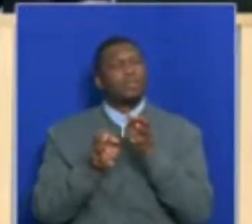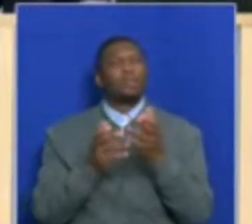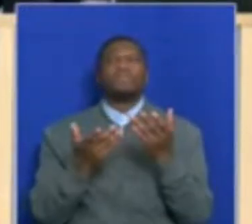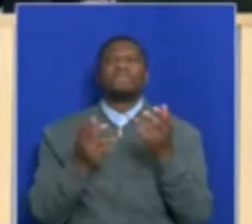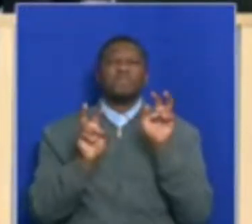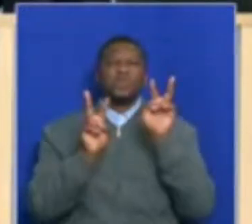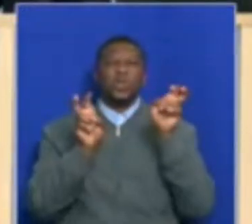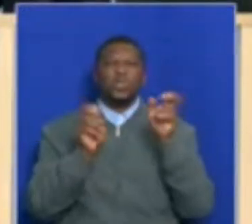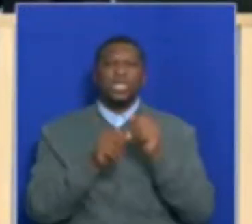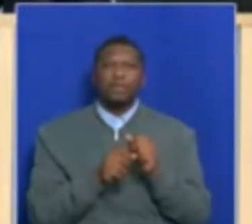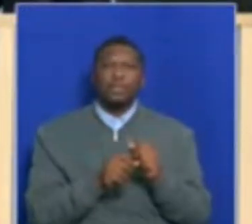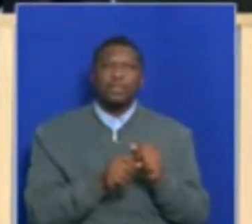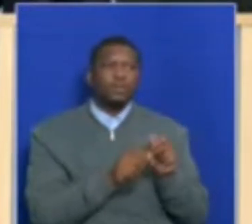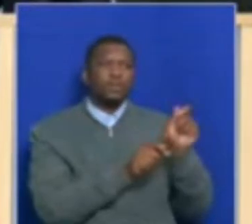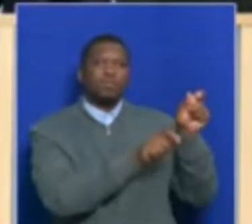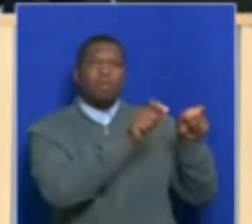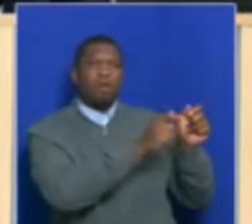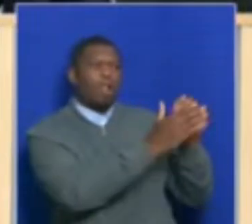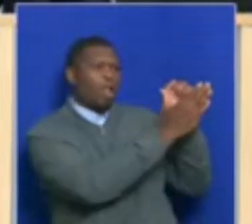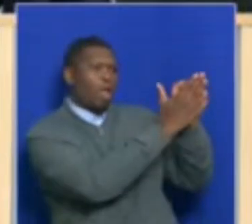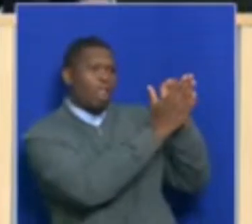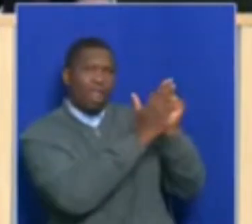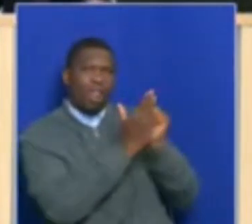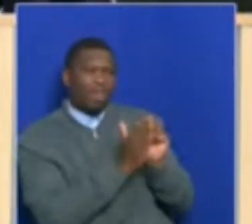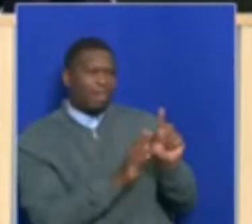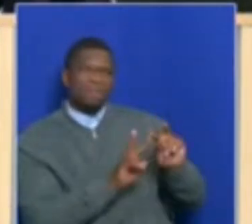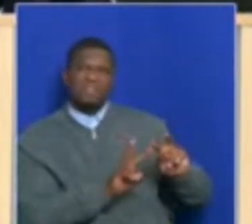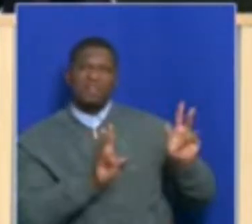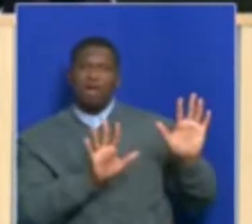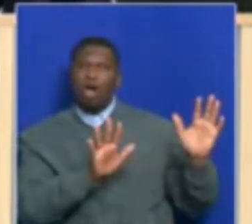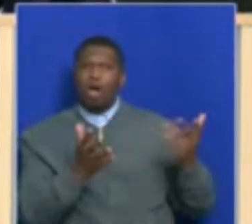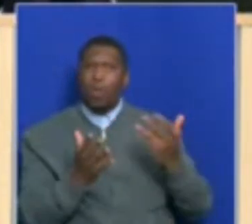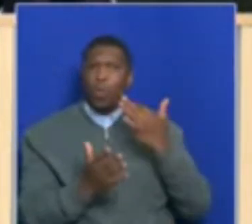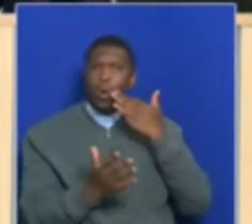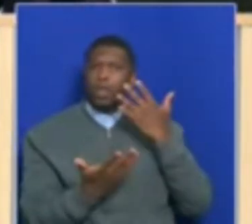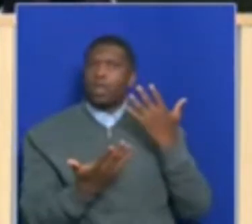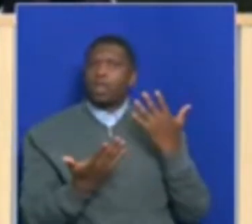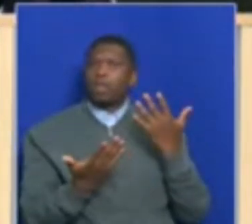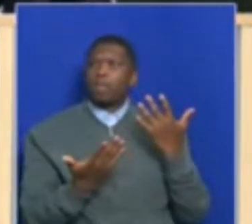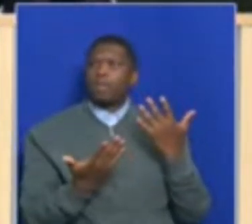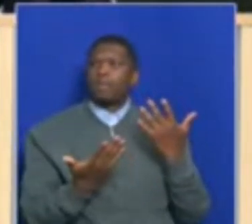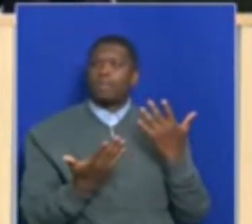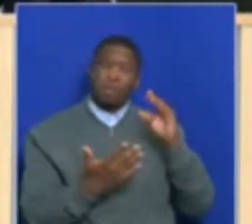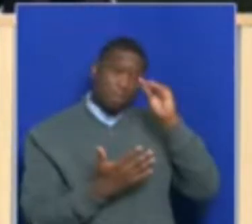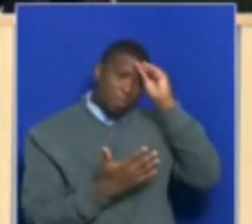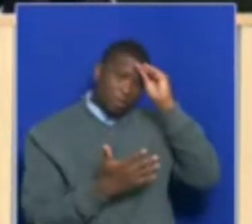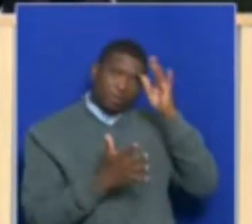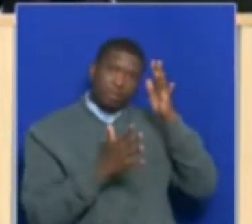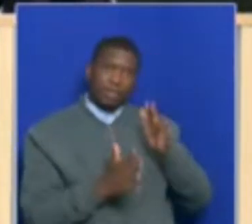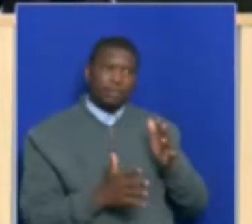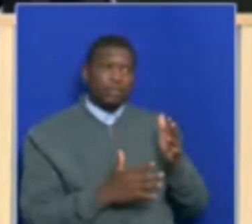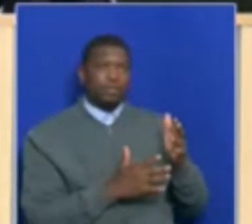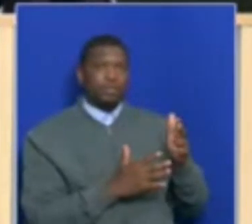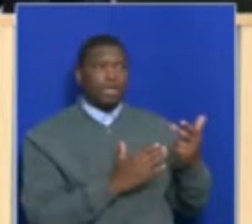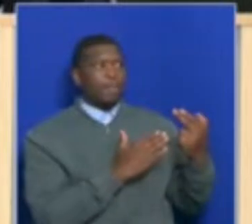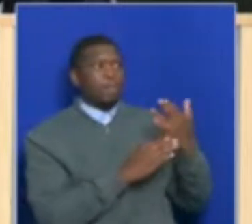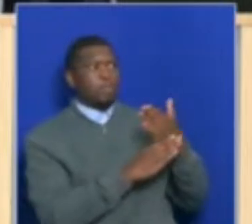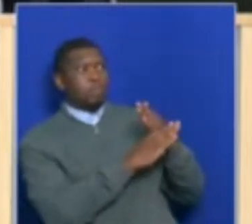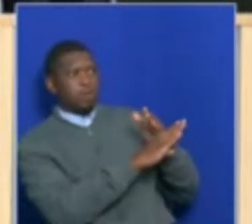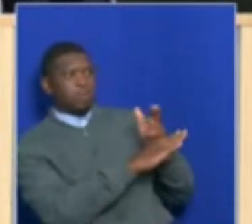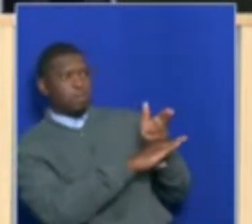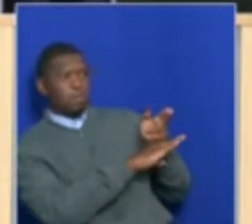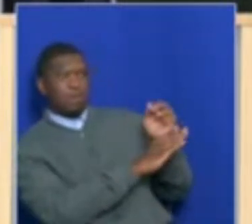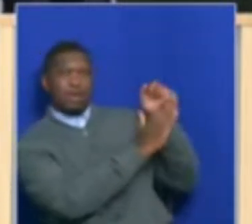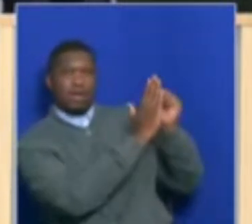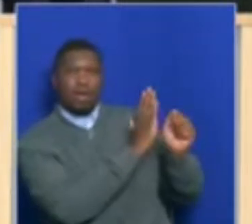it different from a situation where a police officer was defending himself or they came under attack, if